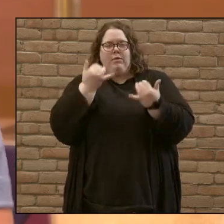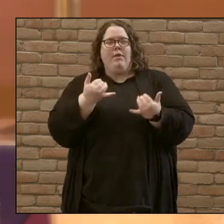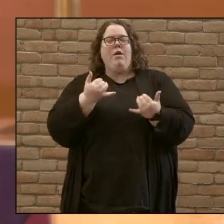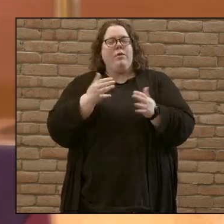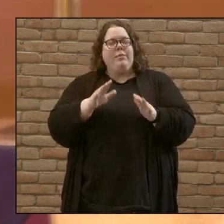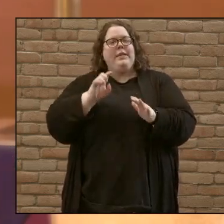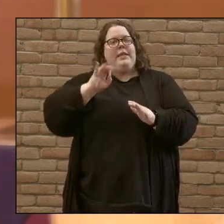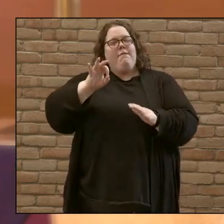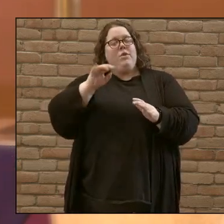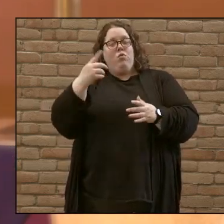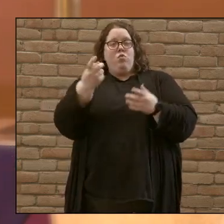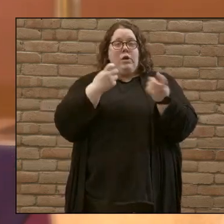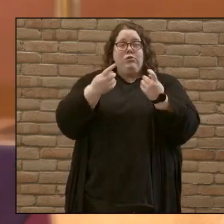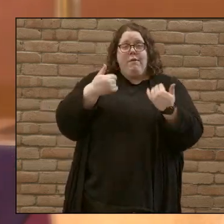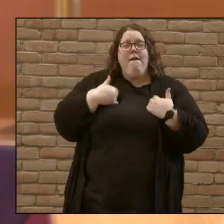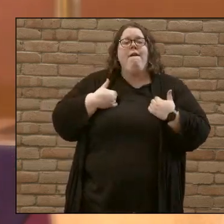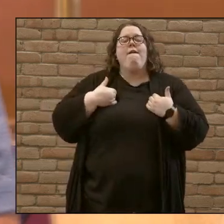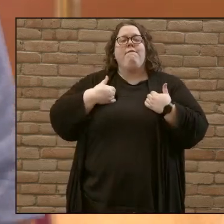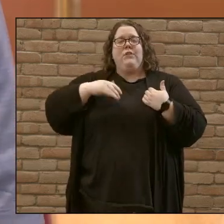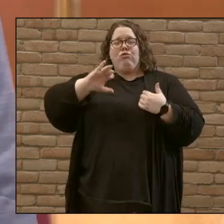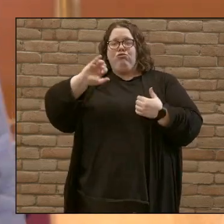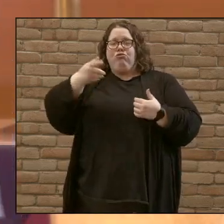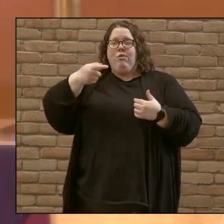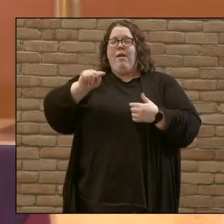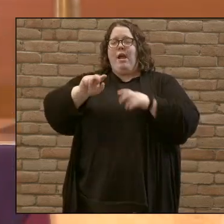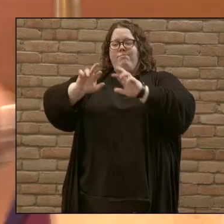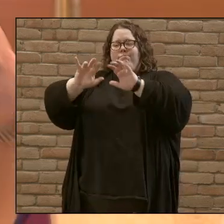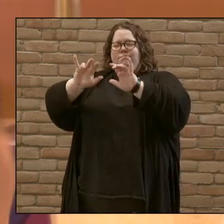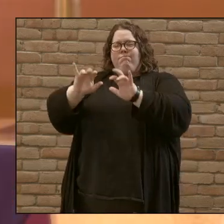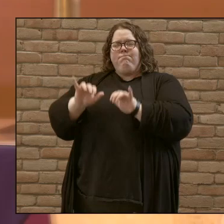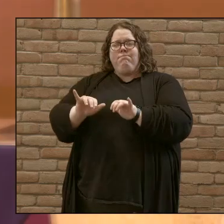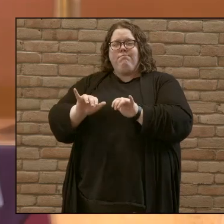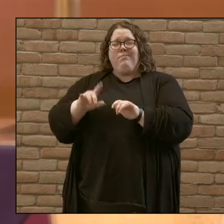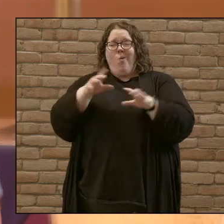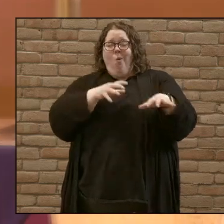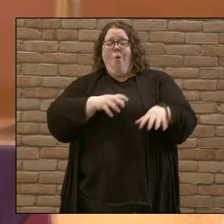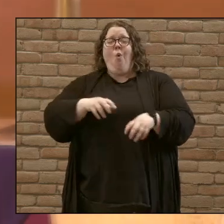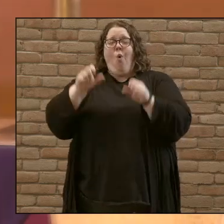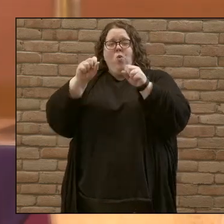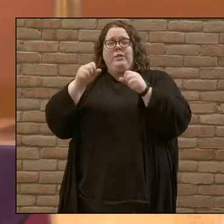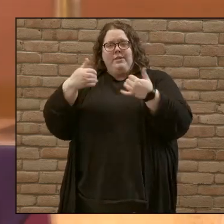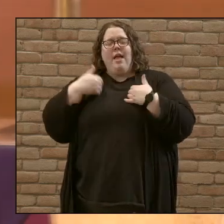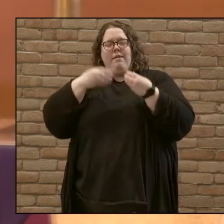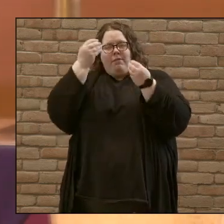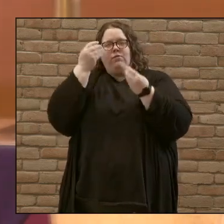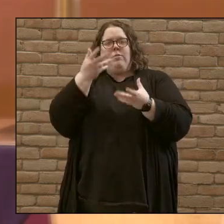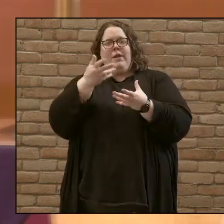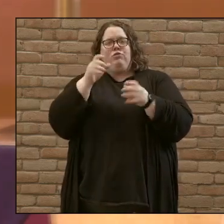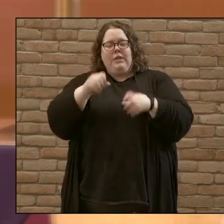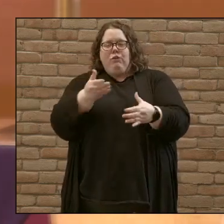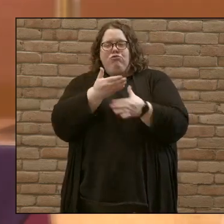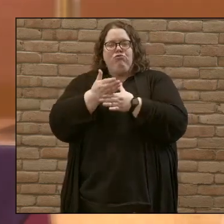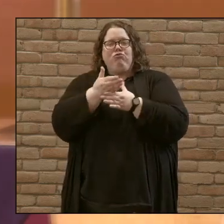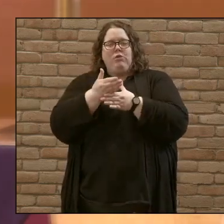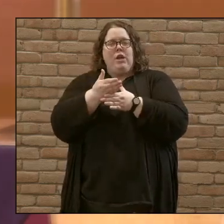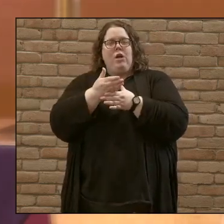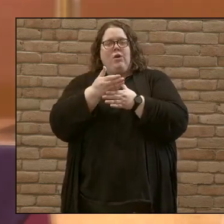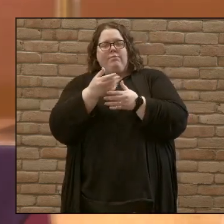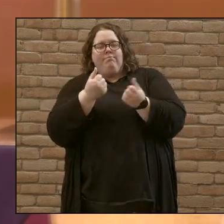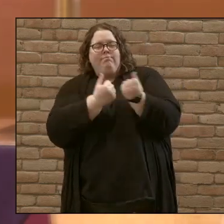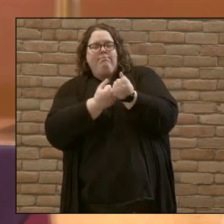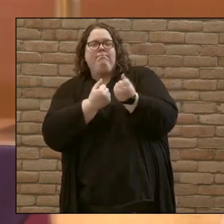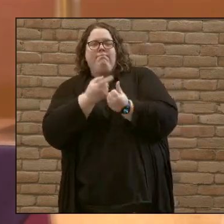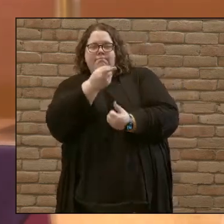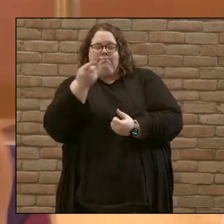in the chat. One of our service hosts will get your information. If you're not quite sure what's happening in communion, we'd love to have that conversation with